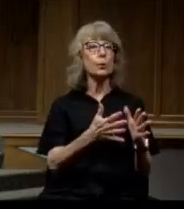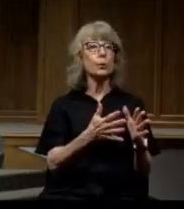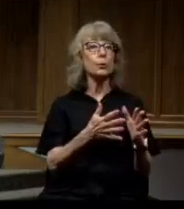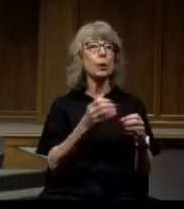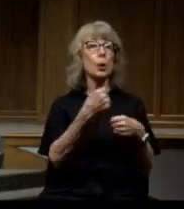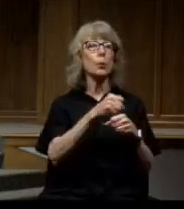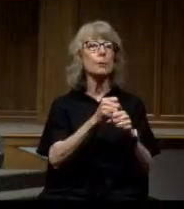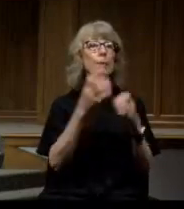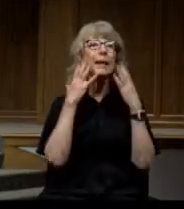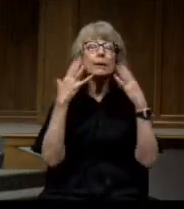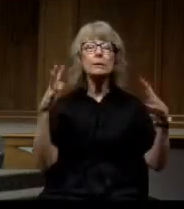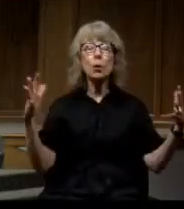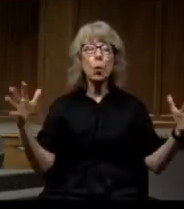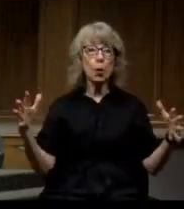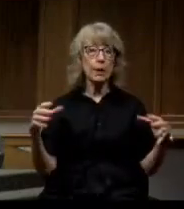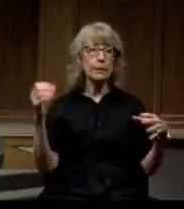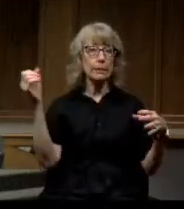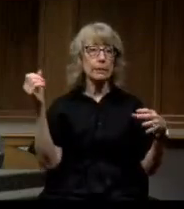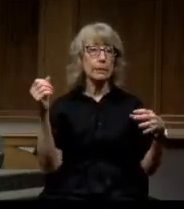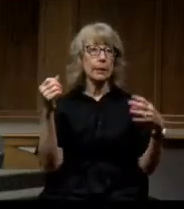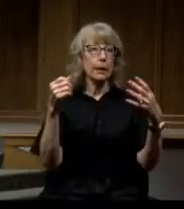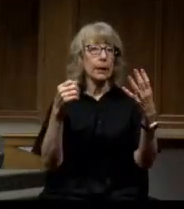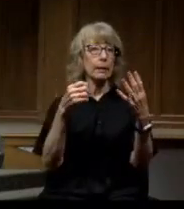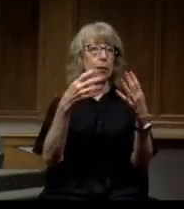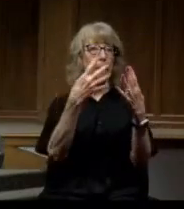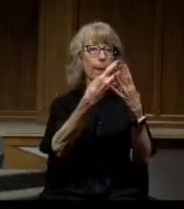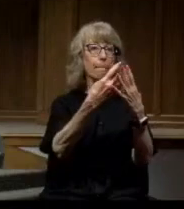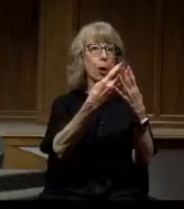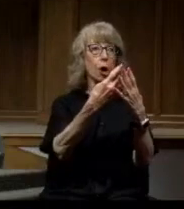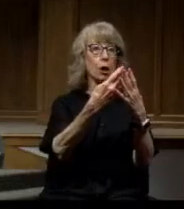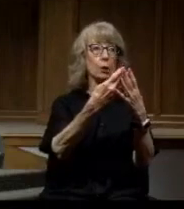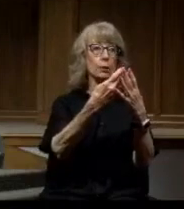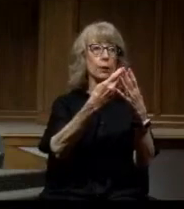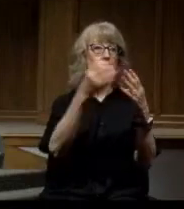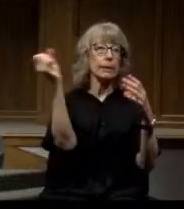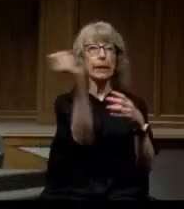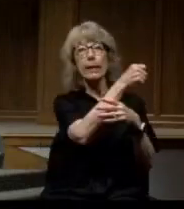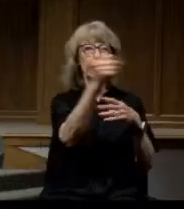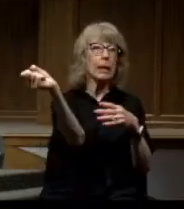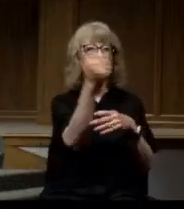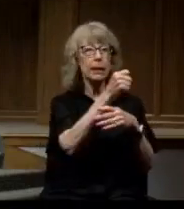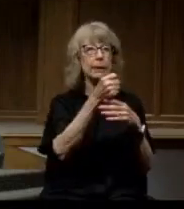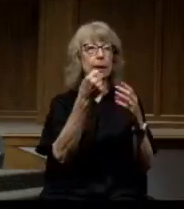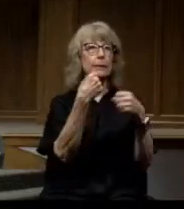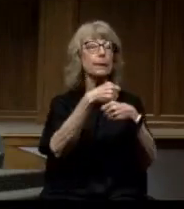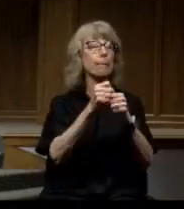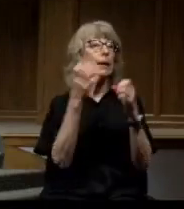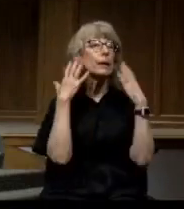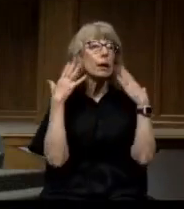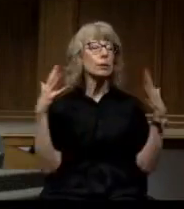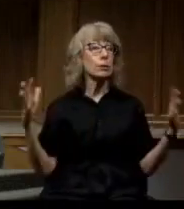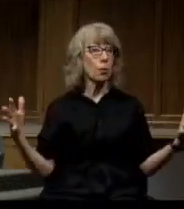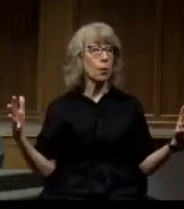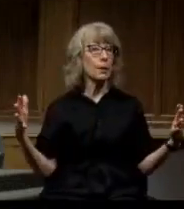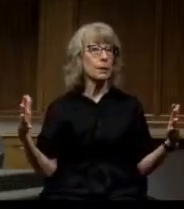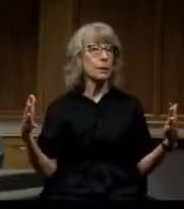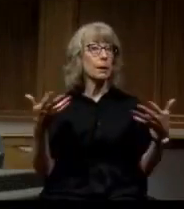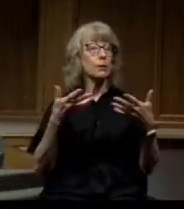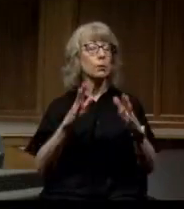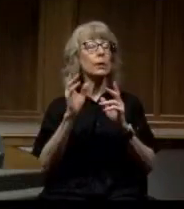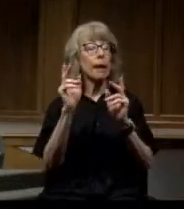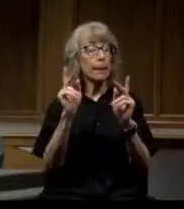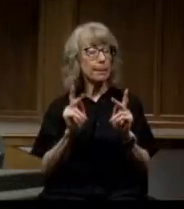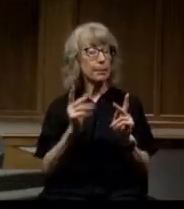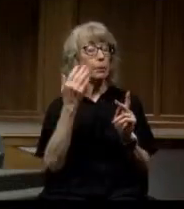inmate, why did everybody clang on the bars? And the inmate said, well, when people walk down that hallway to the electric chair, we make the noise to let that person know they're not